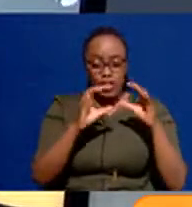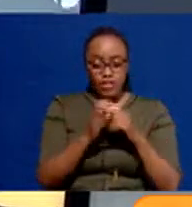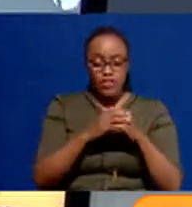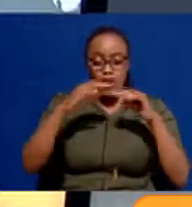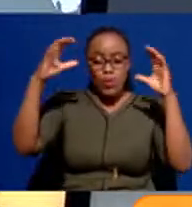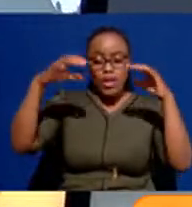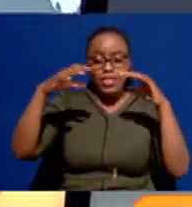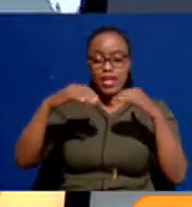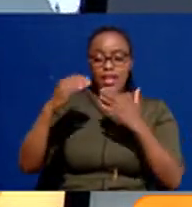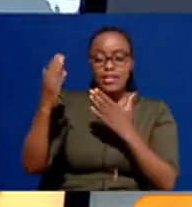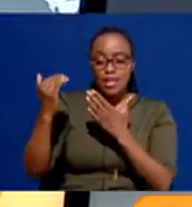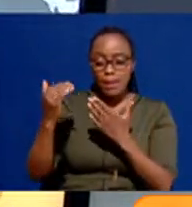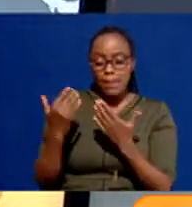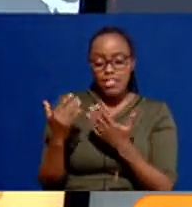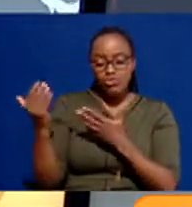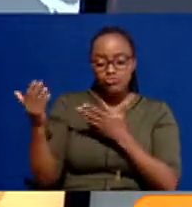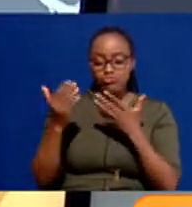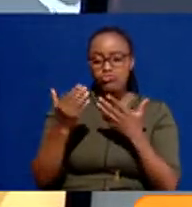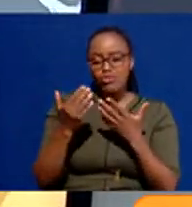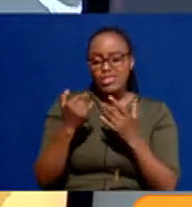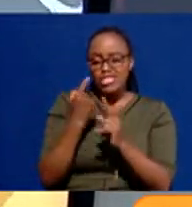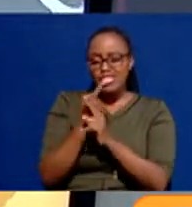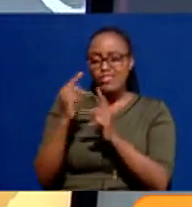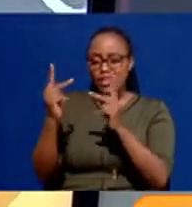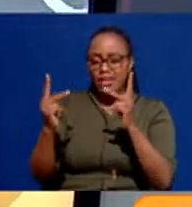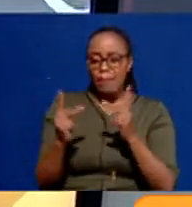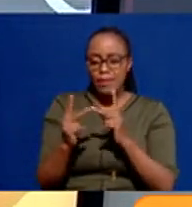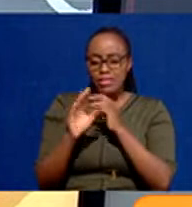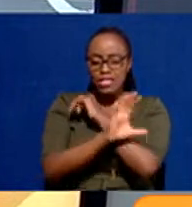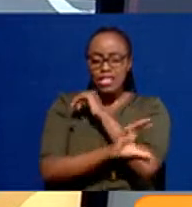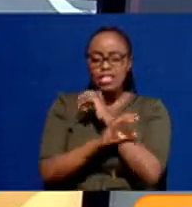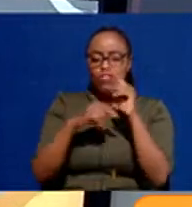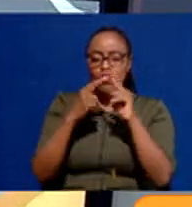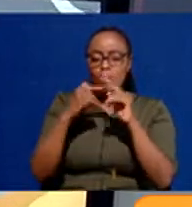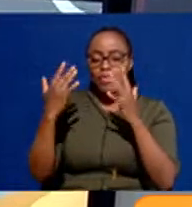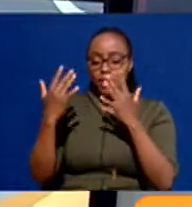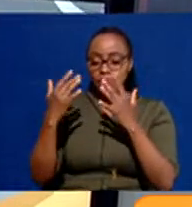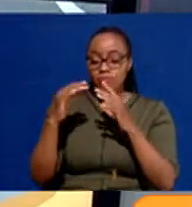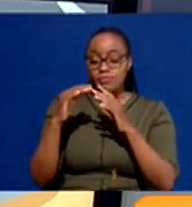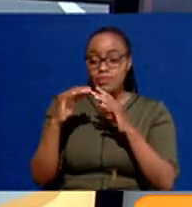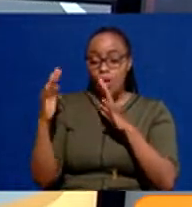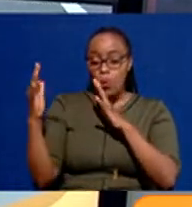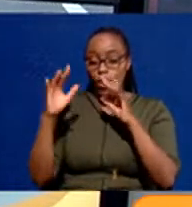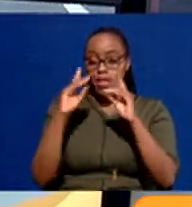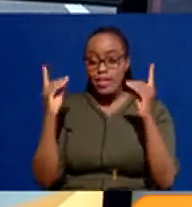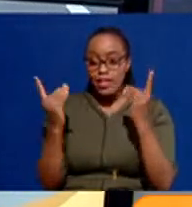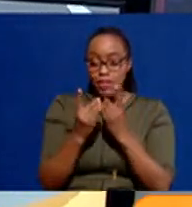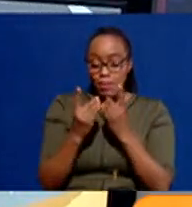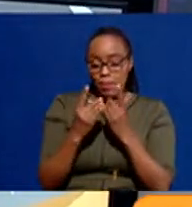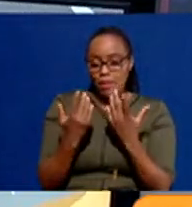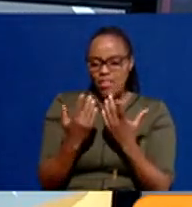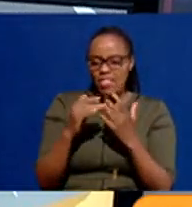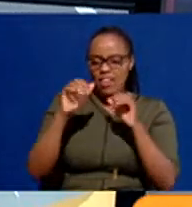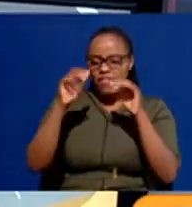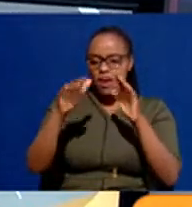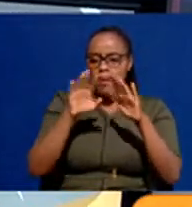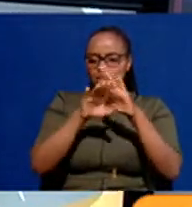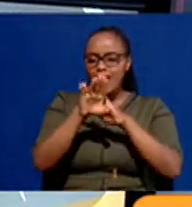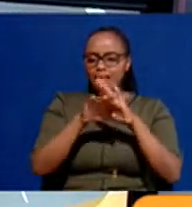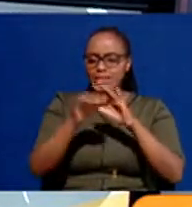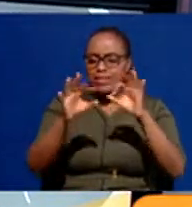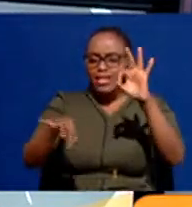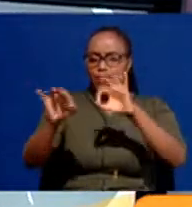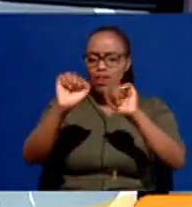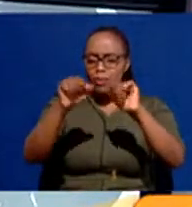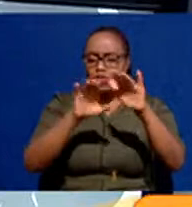rains expected in certain parts of the country, according to the weatherman, in which counties will farmers access the fertilizer? Can